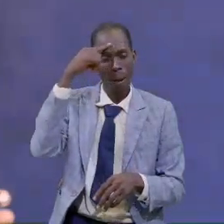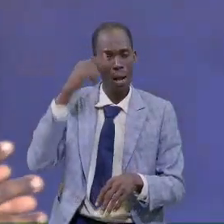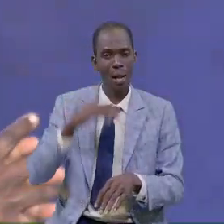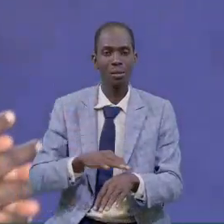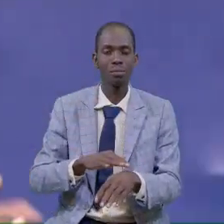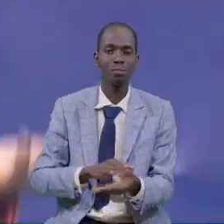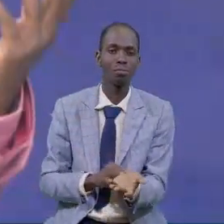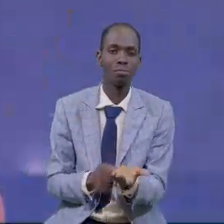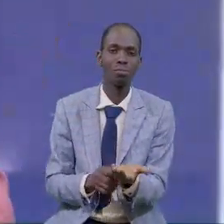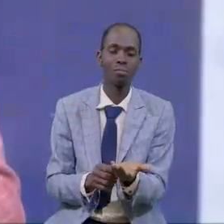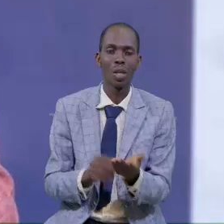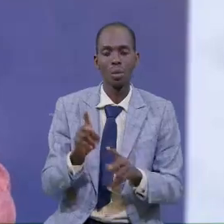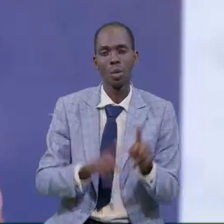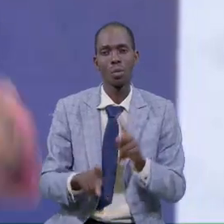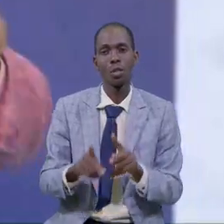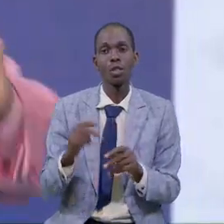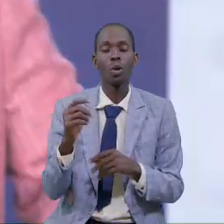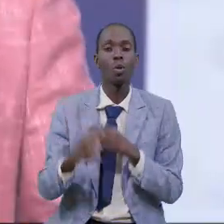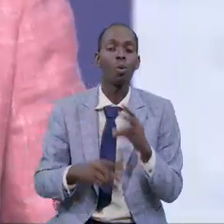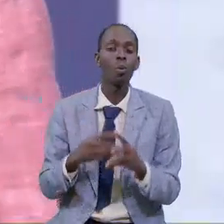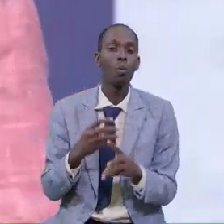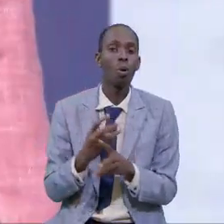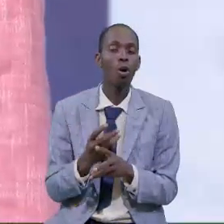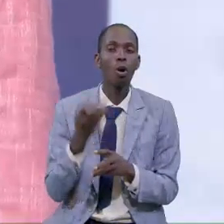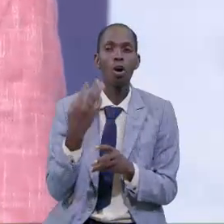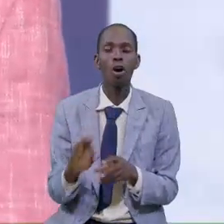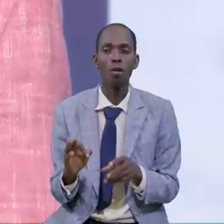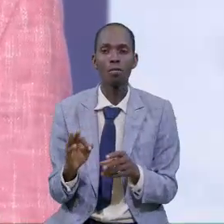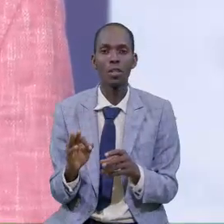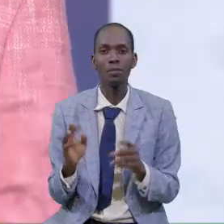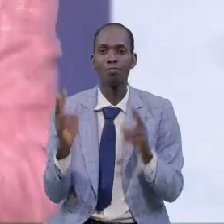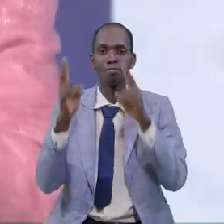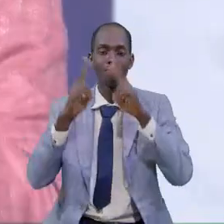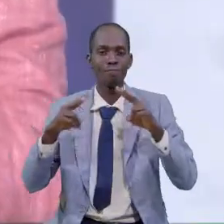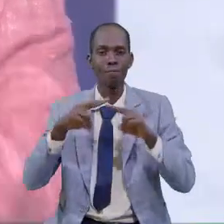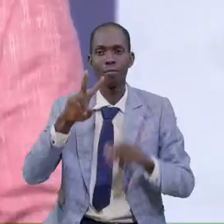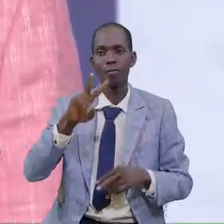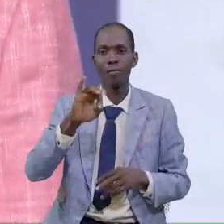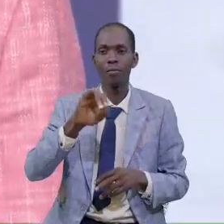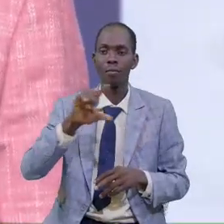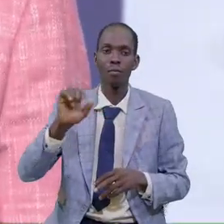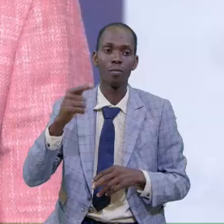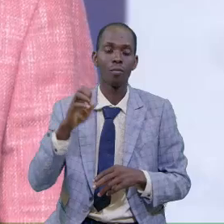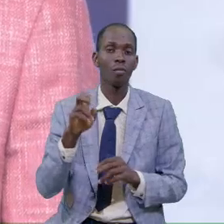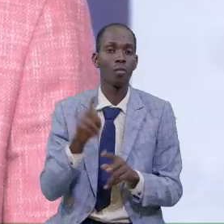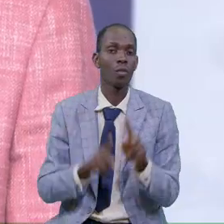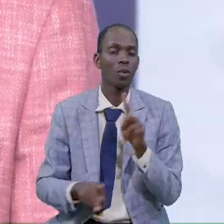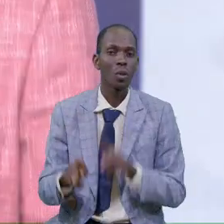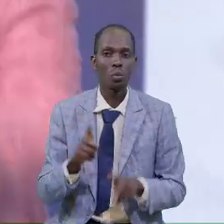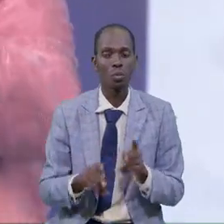village people, where he came from. I need to change, number one, the world in